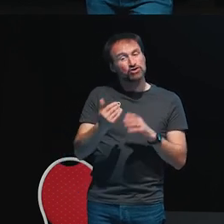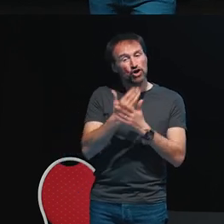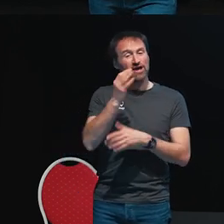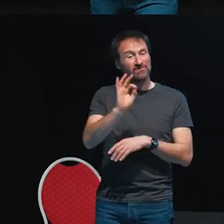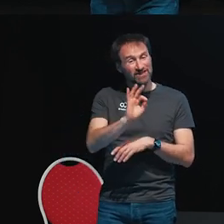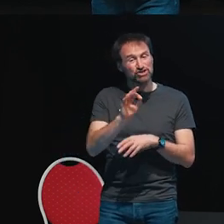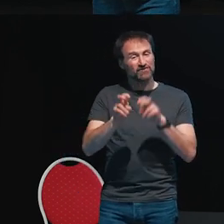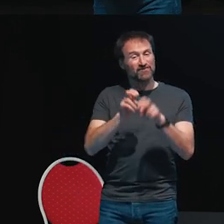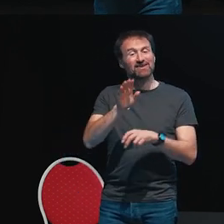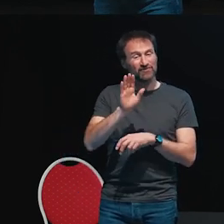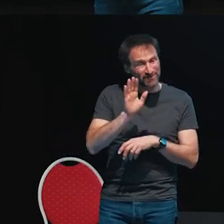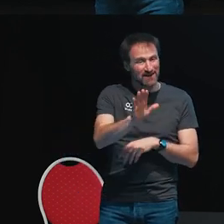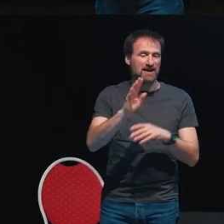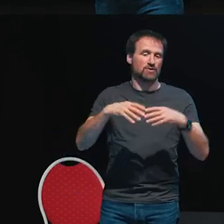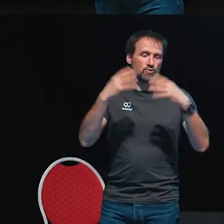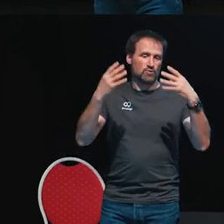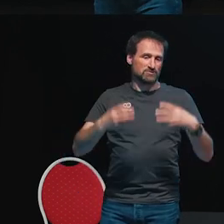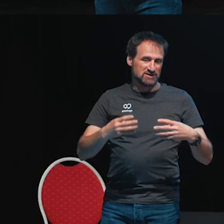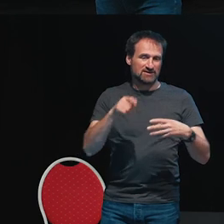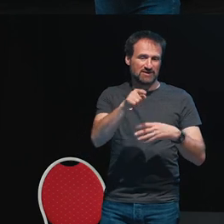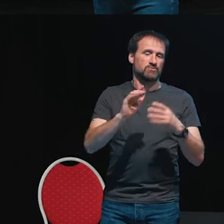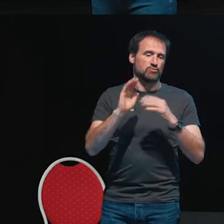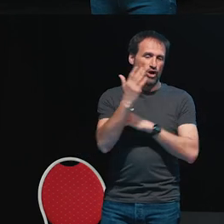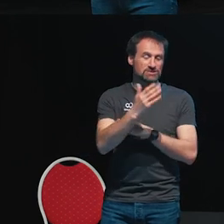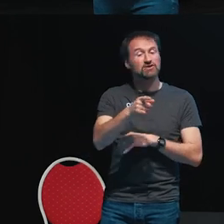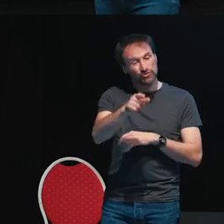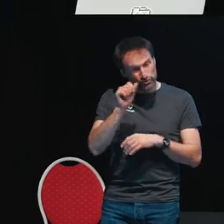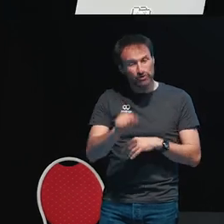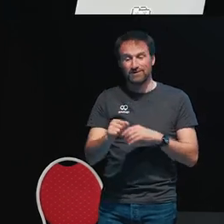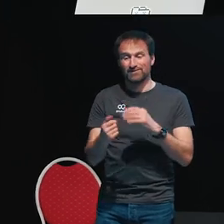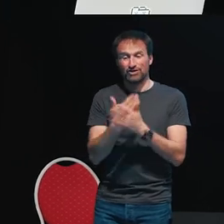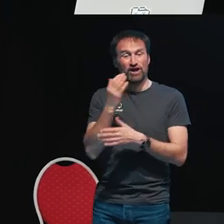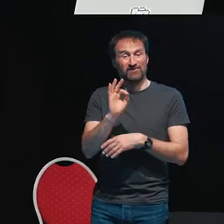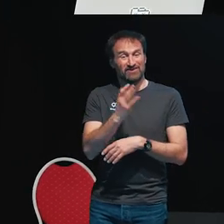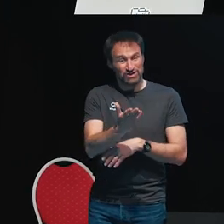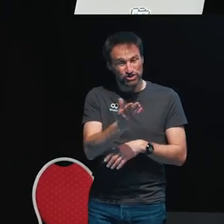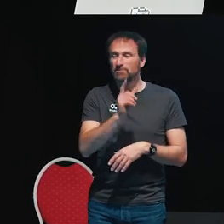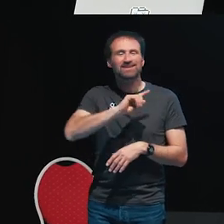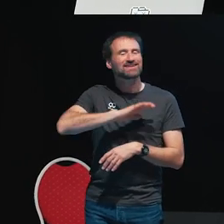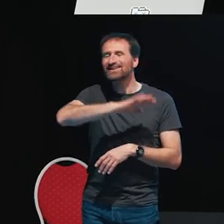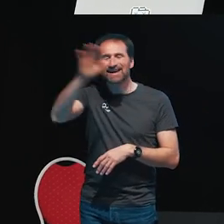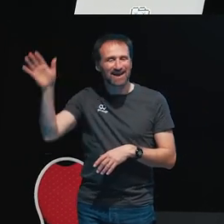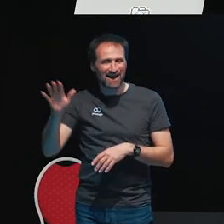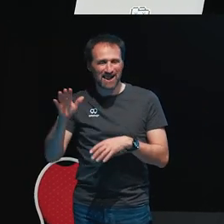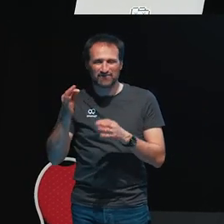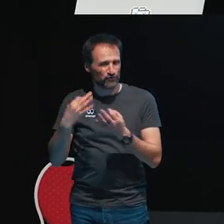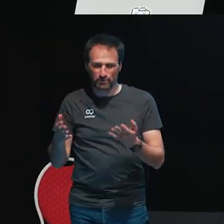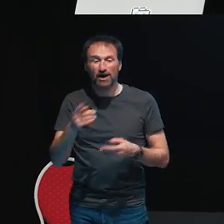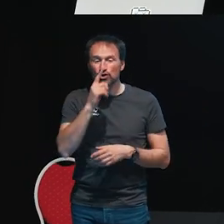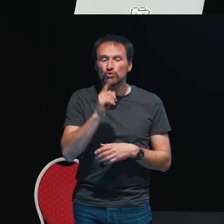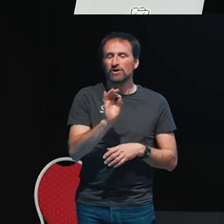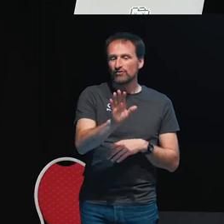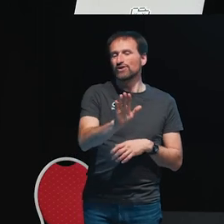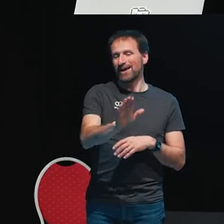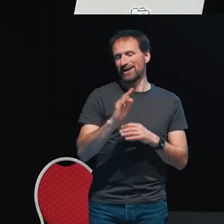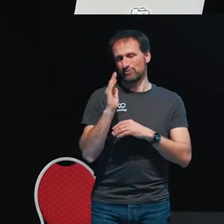to use those new features that's shipping inside of the browser, but not generally available. Important thing to note, it's not